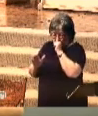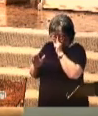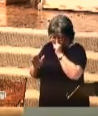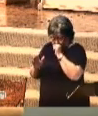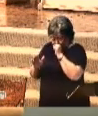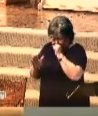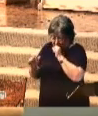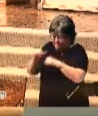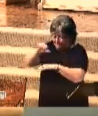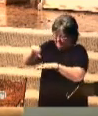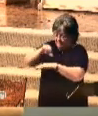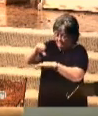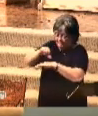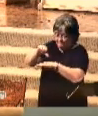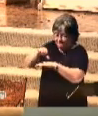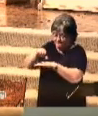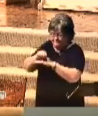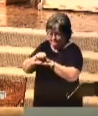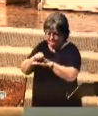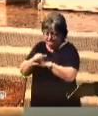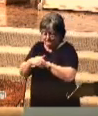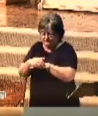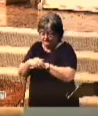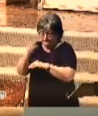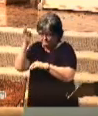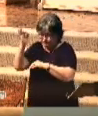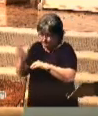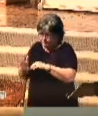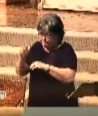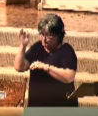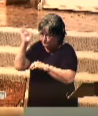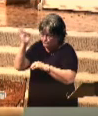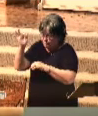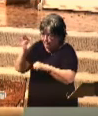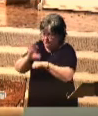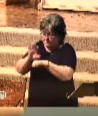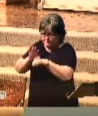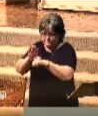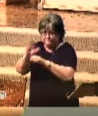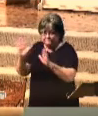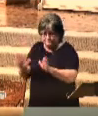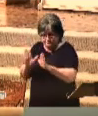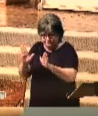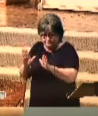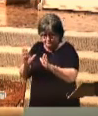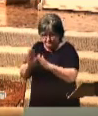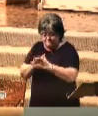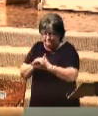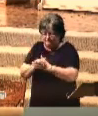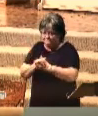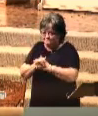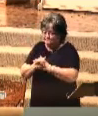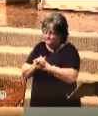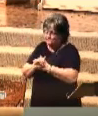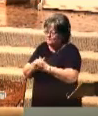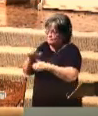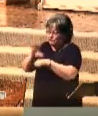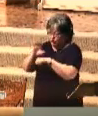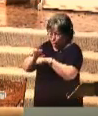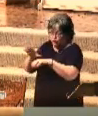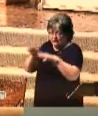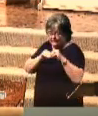Pentecost on Sunday. Paul preached to the church on Sunday. Church received offerings in the